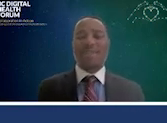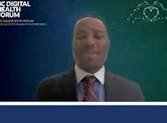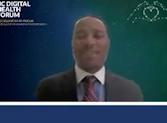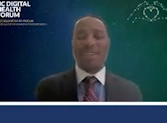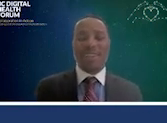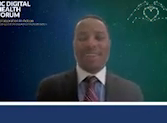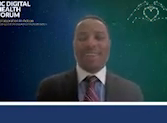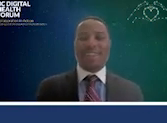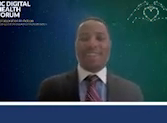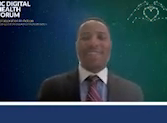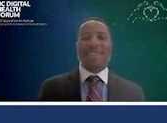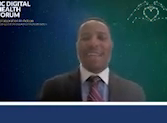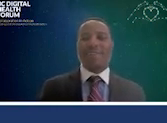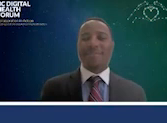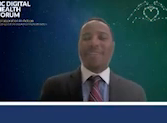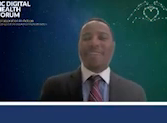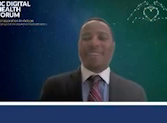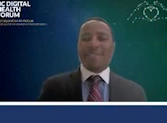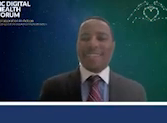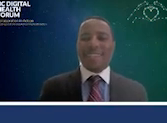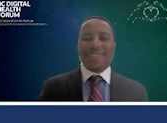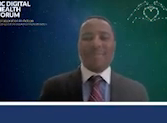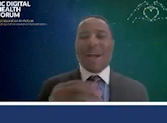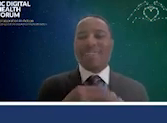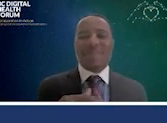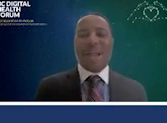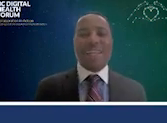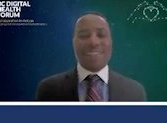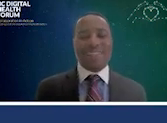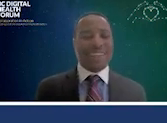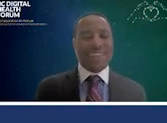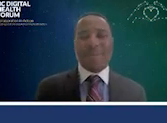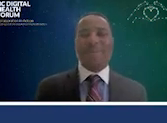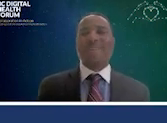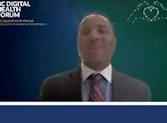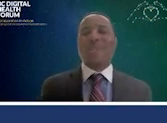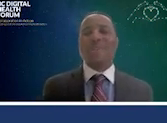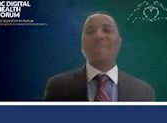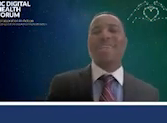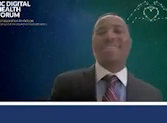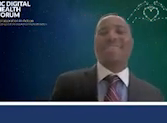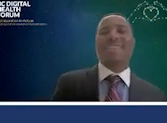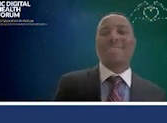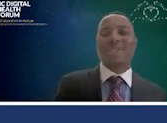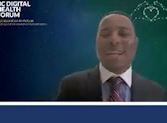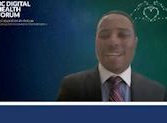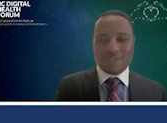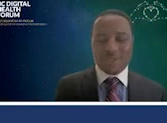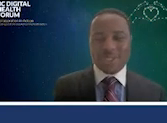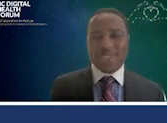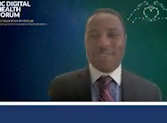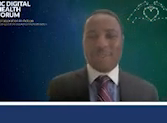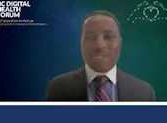marks that you see there is to kind of give ourselves a pat on the back to say, yep, we'll launch this